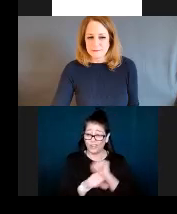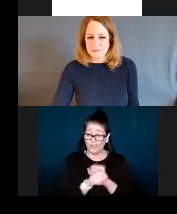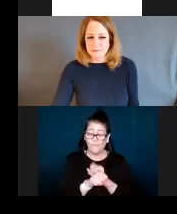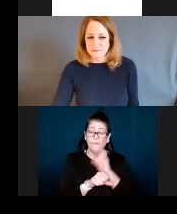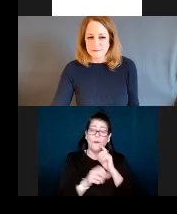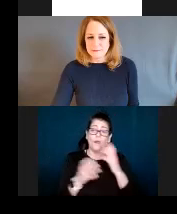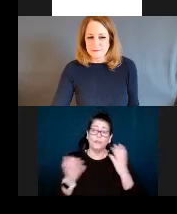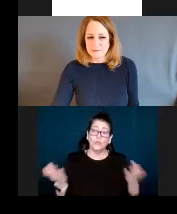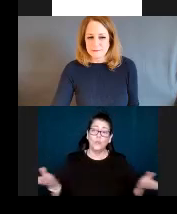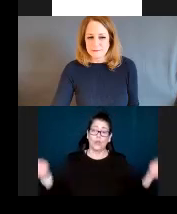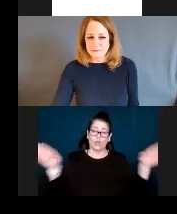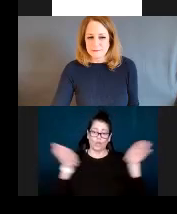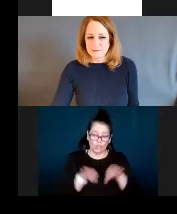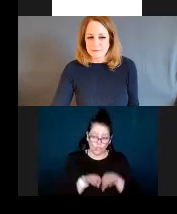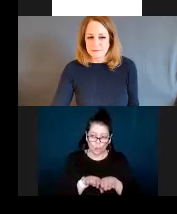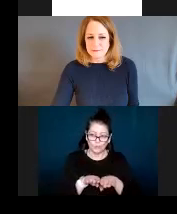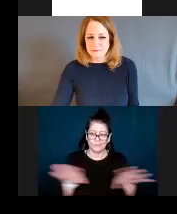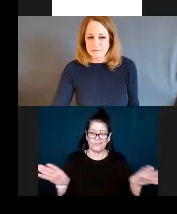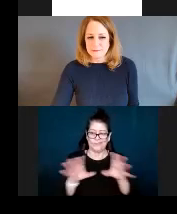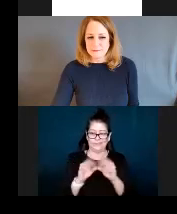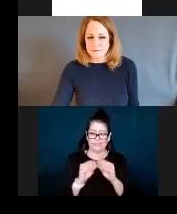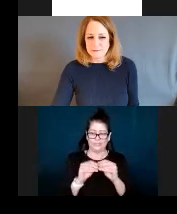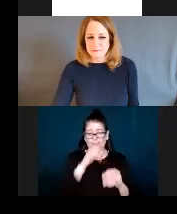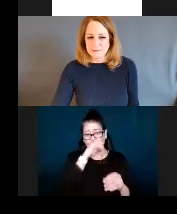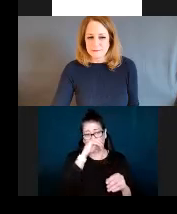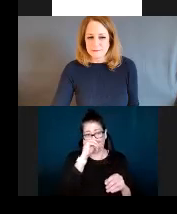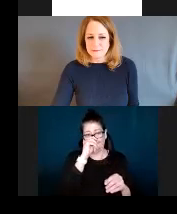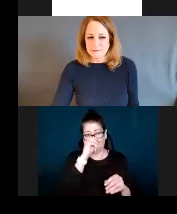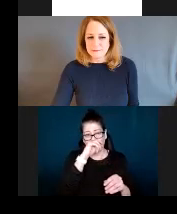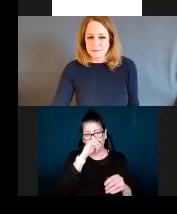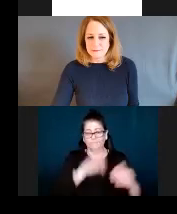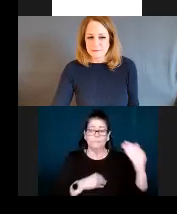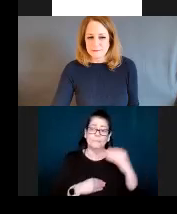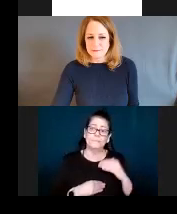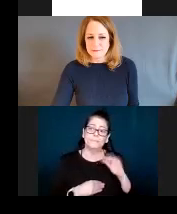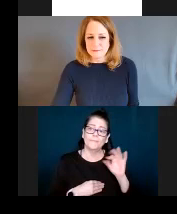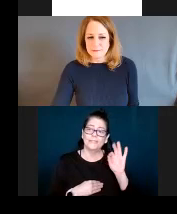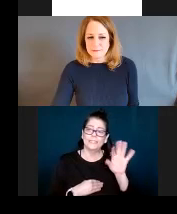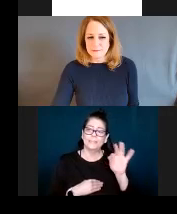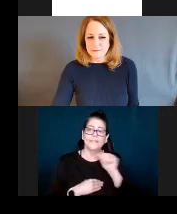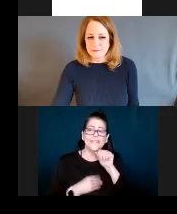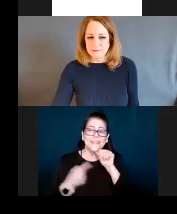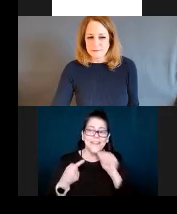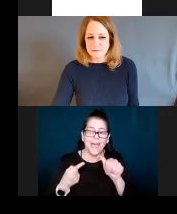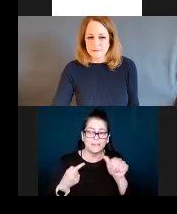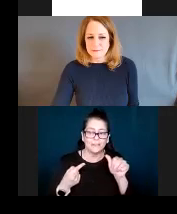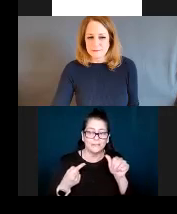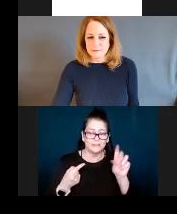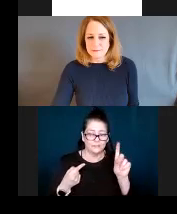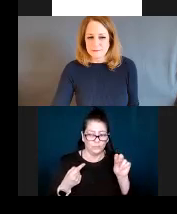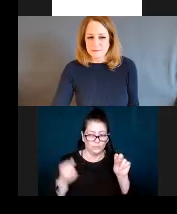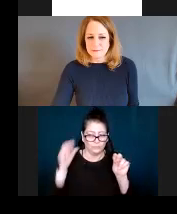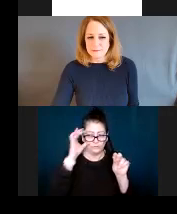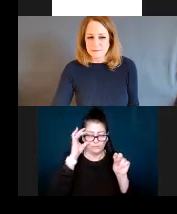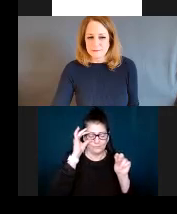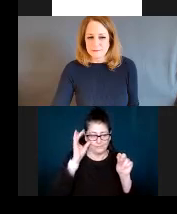session out. We also have some don'ts when it comes to crisis intervention.